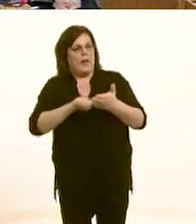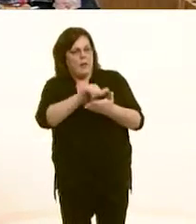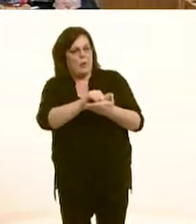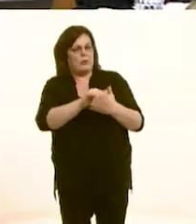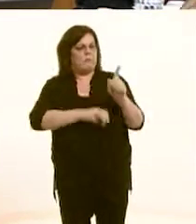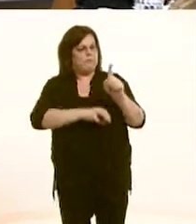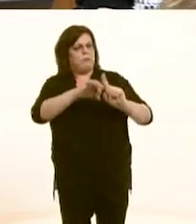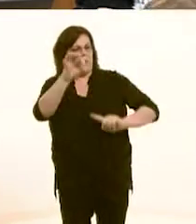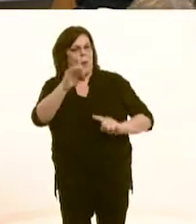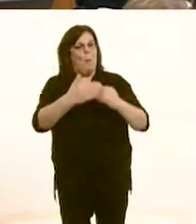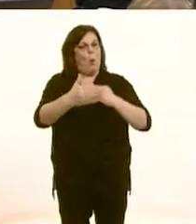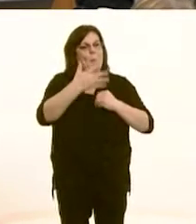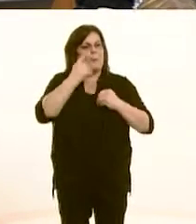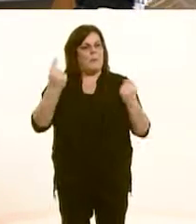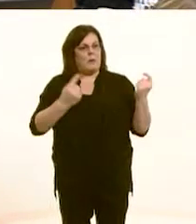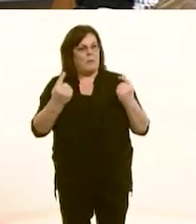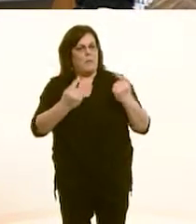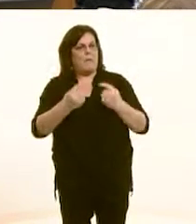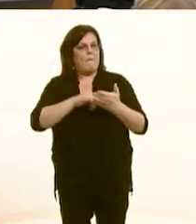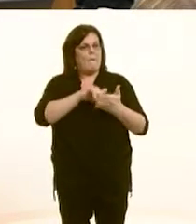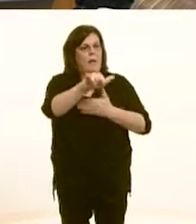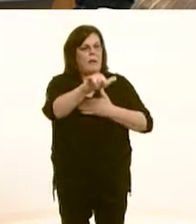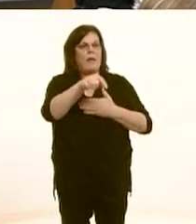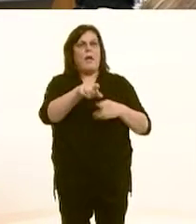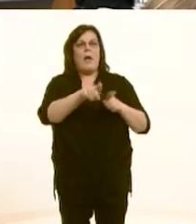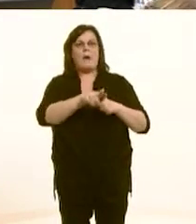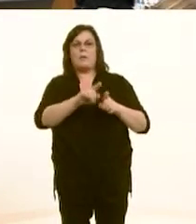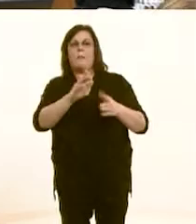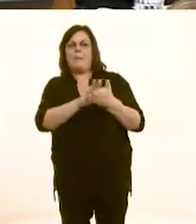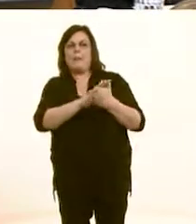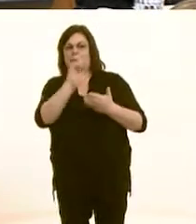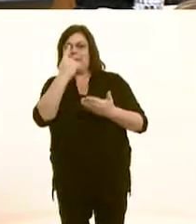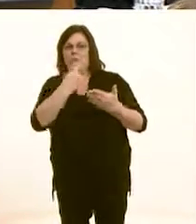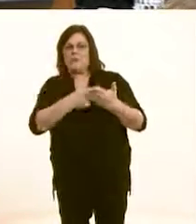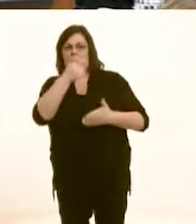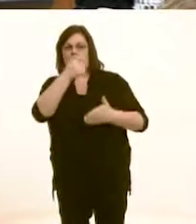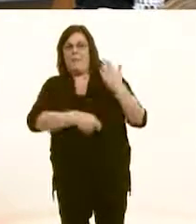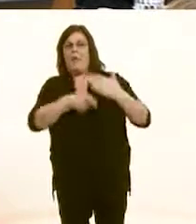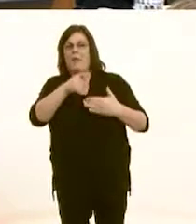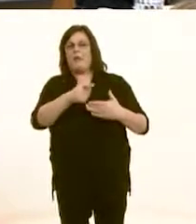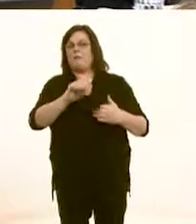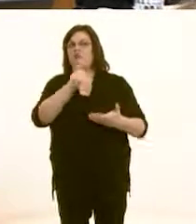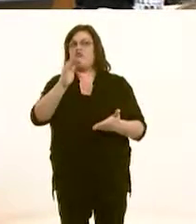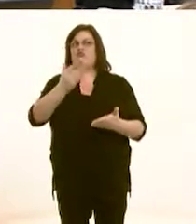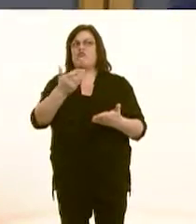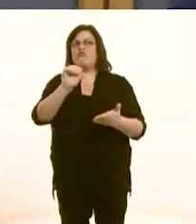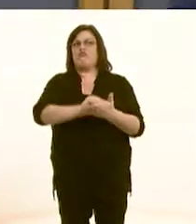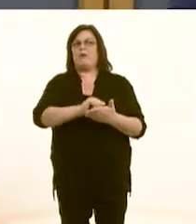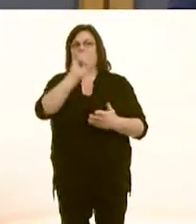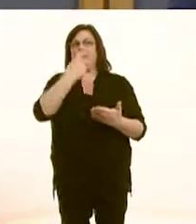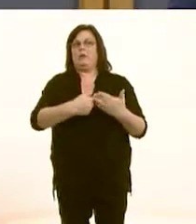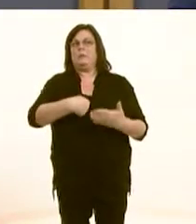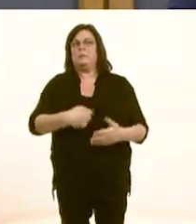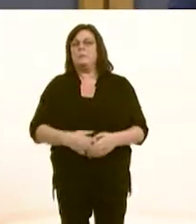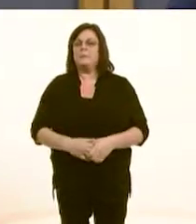the airport, and it shows that the decision that we took to buy the airport was indeed the right one. Mick Antonov. First Minister,